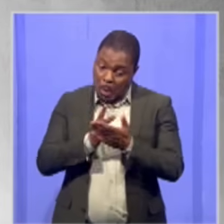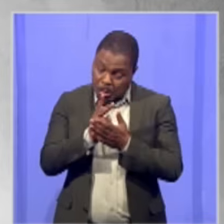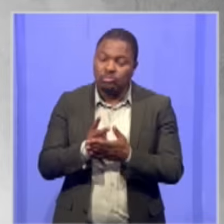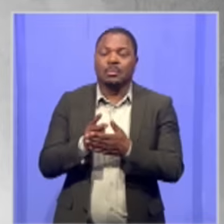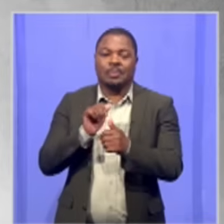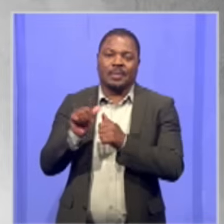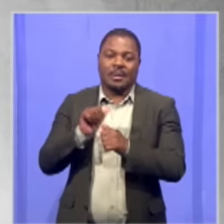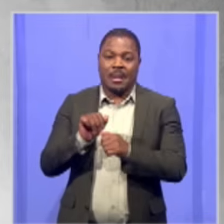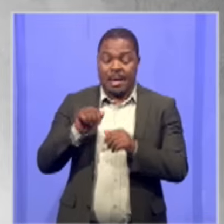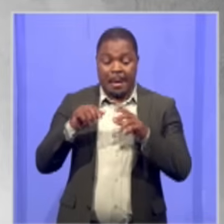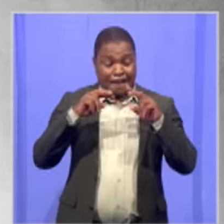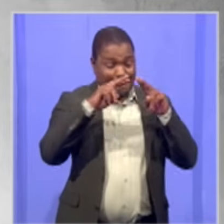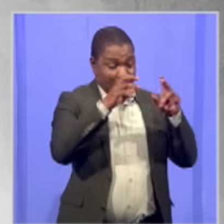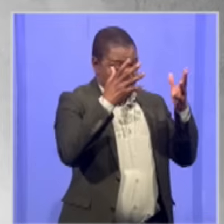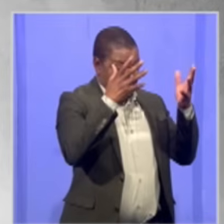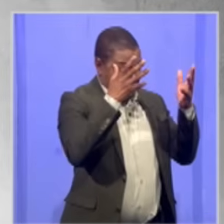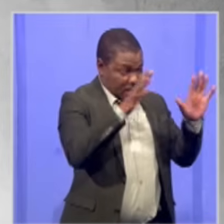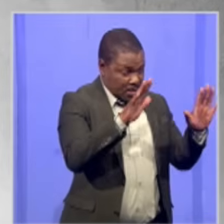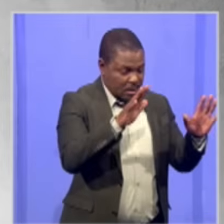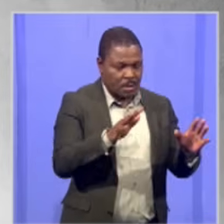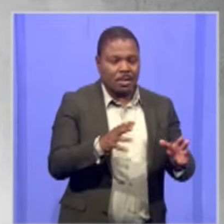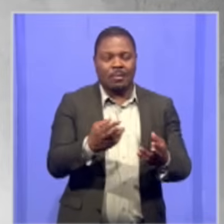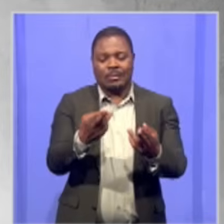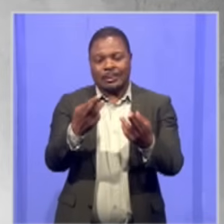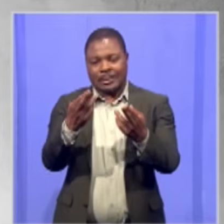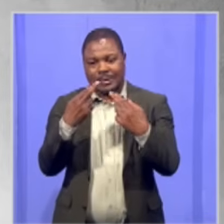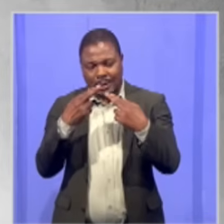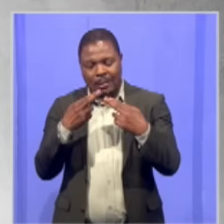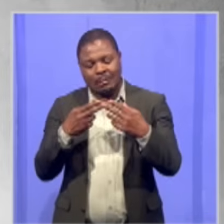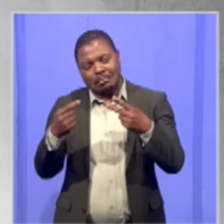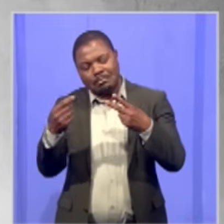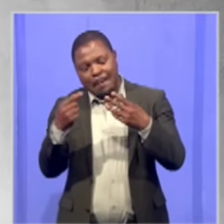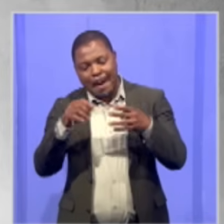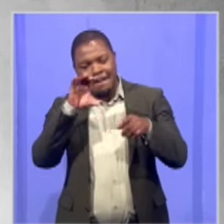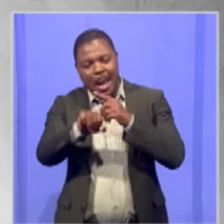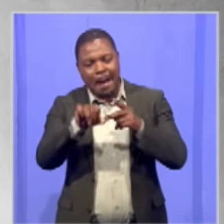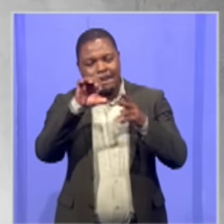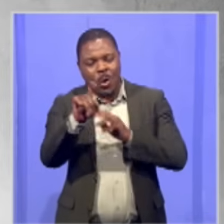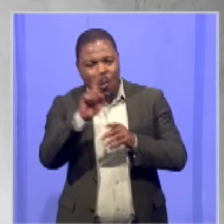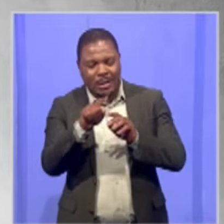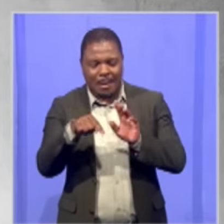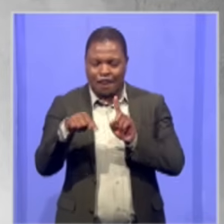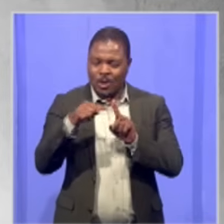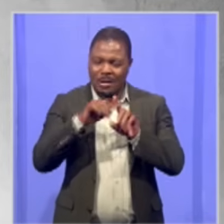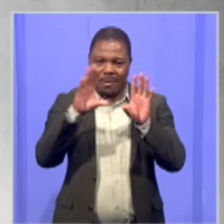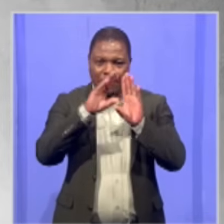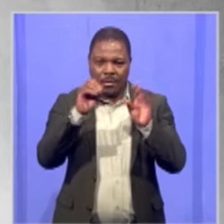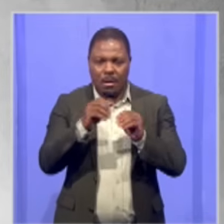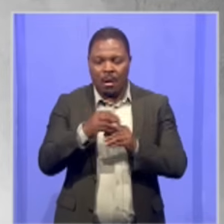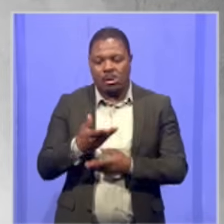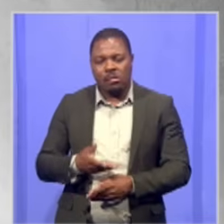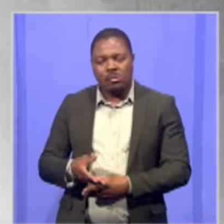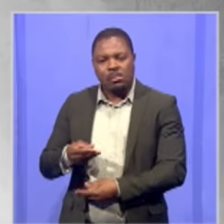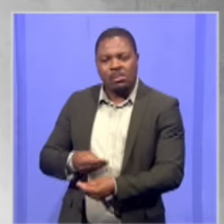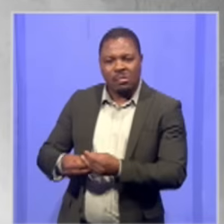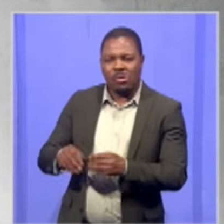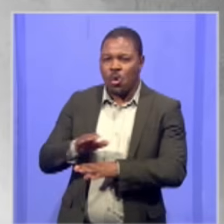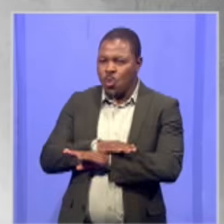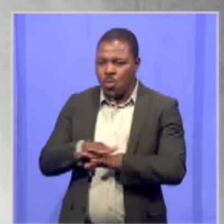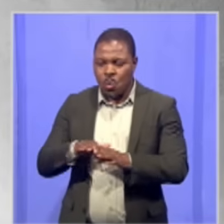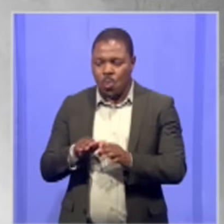ha e qete ho fuputsa ya re fa di-outcome kampo di-results tse di-positive ya se rekiwe ya se